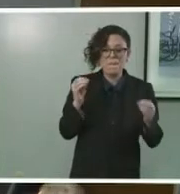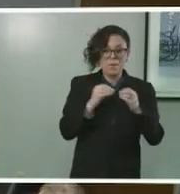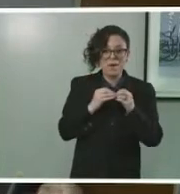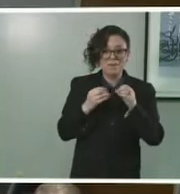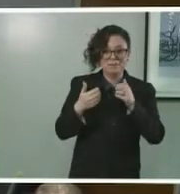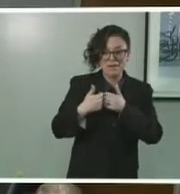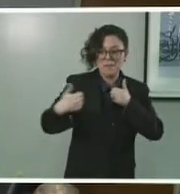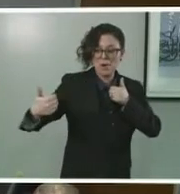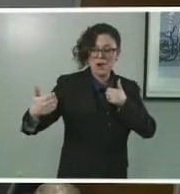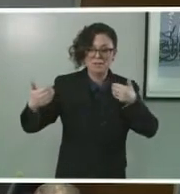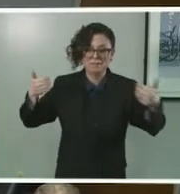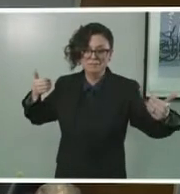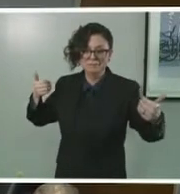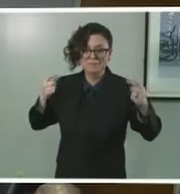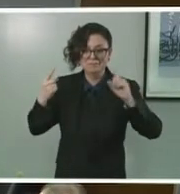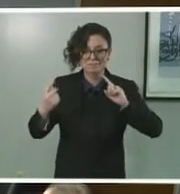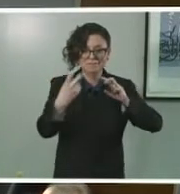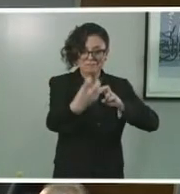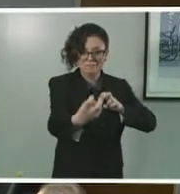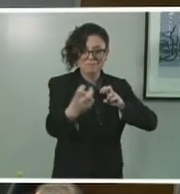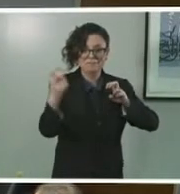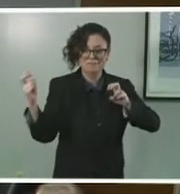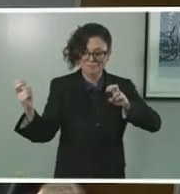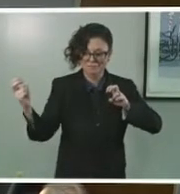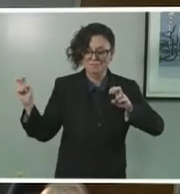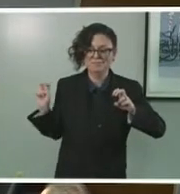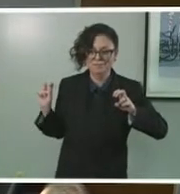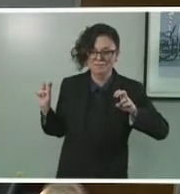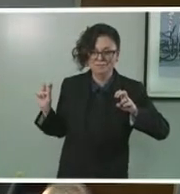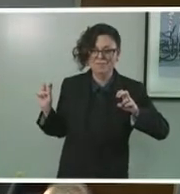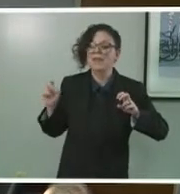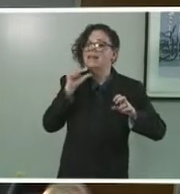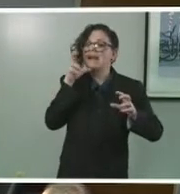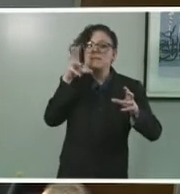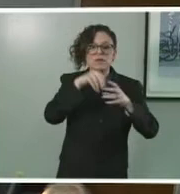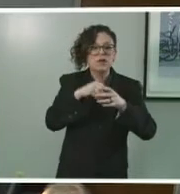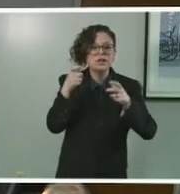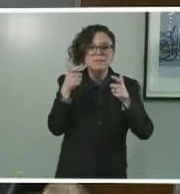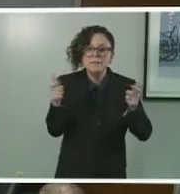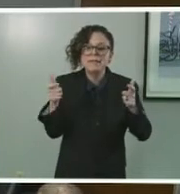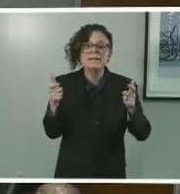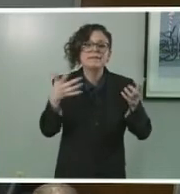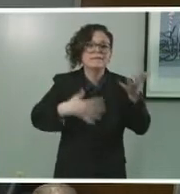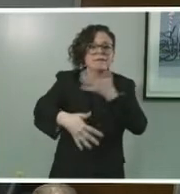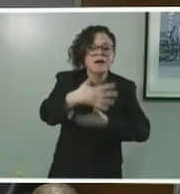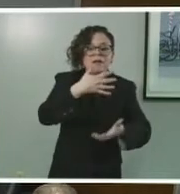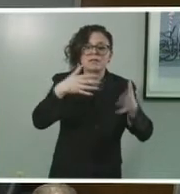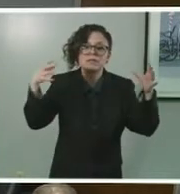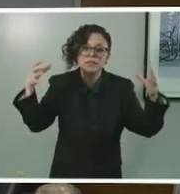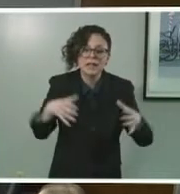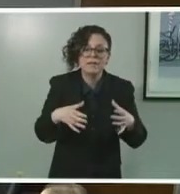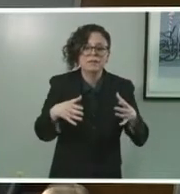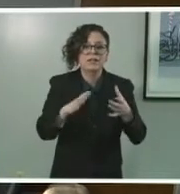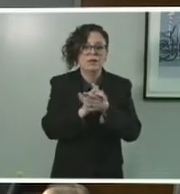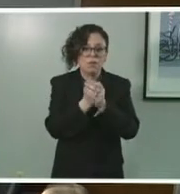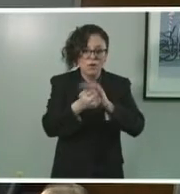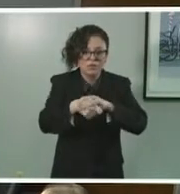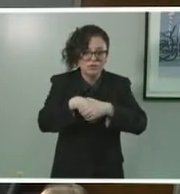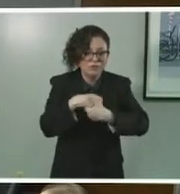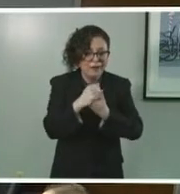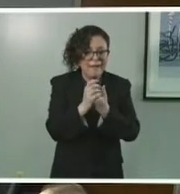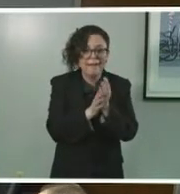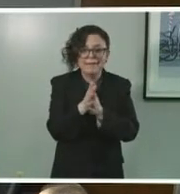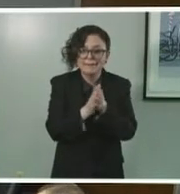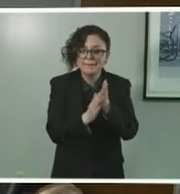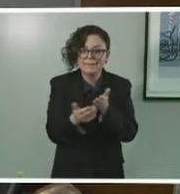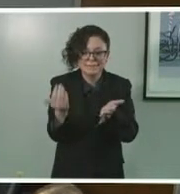Right. Staying 6 feet or more apart, not being part of large crowds and gatherings, washing your hands often,